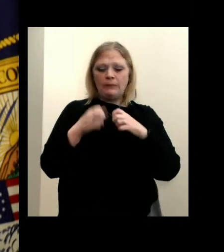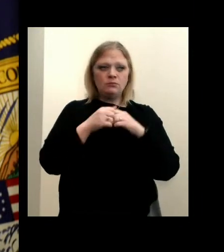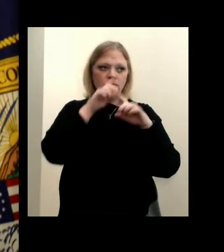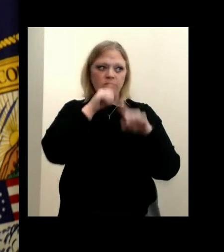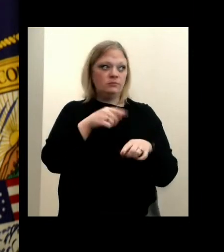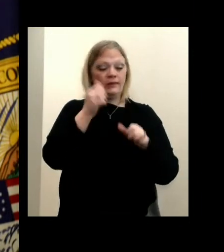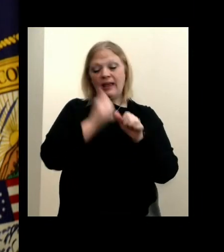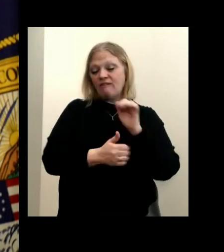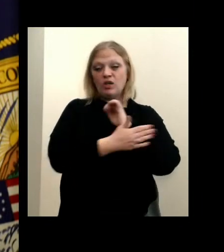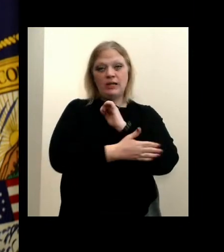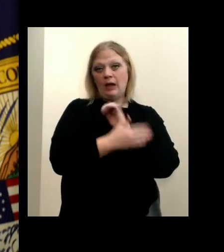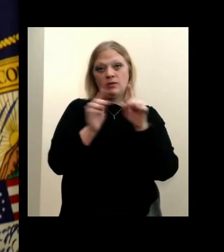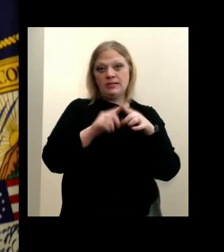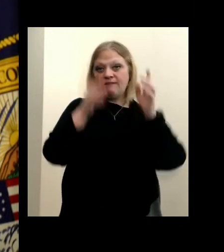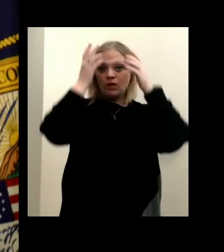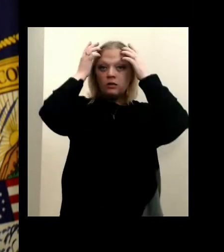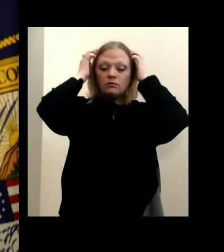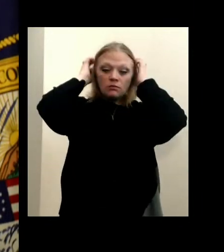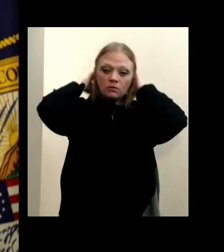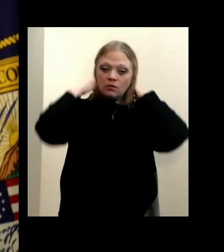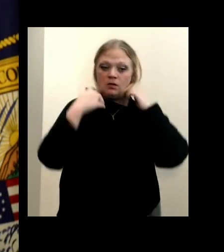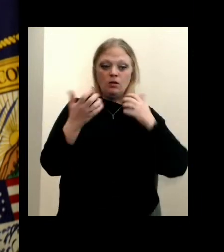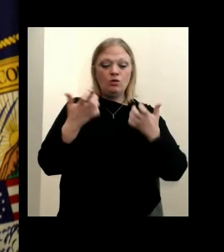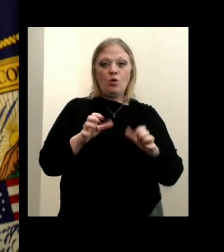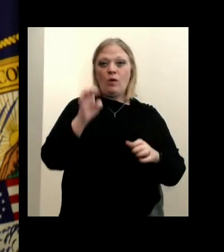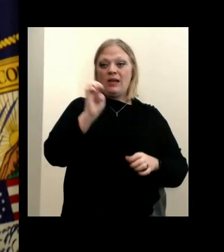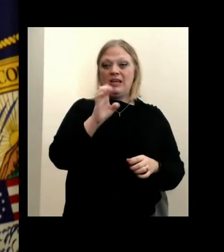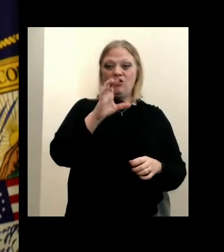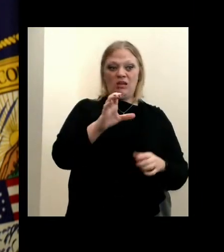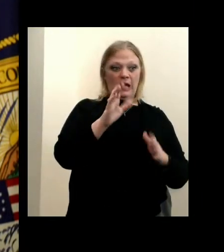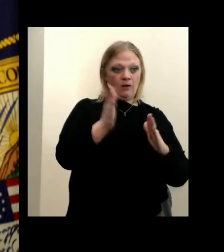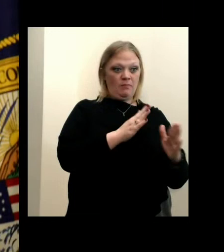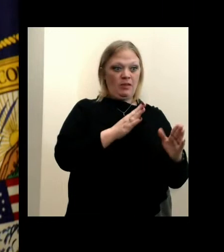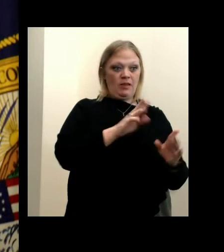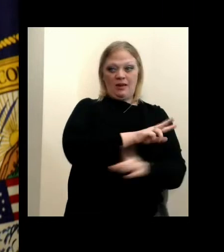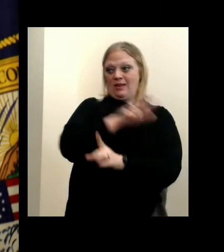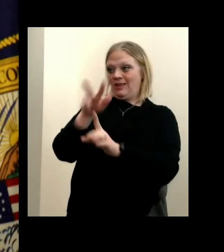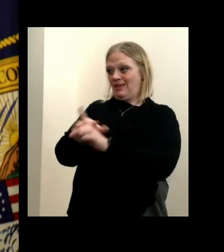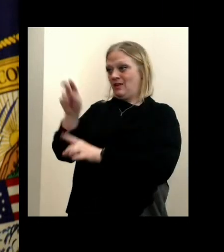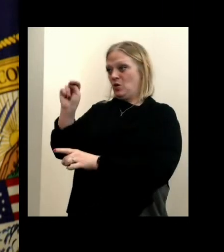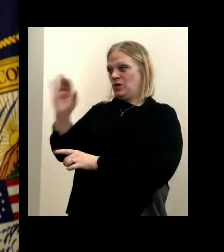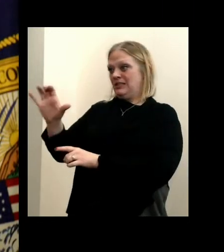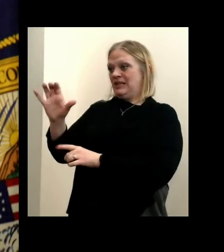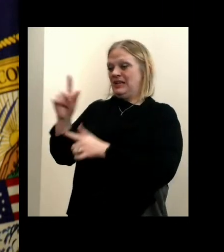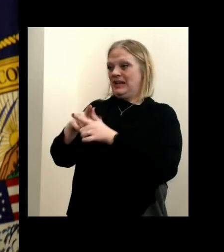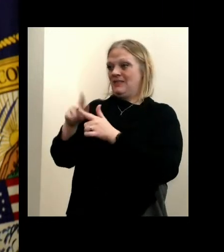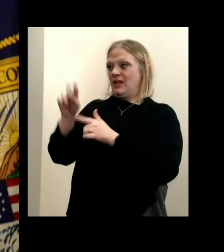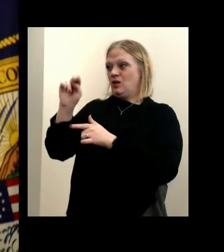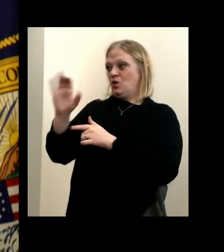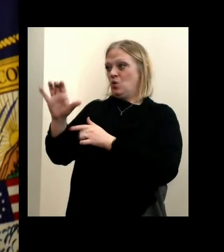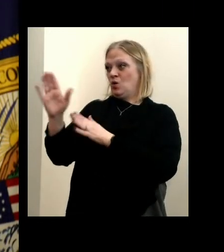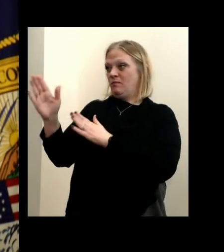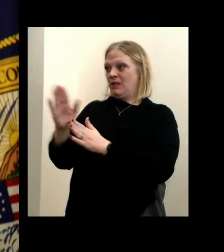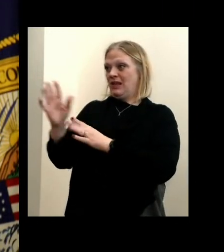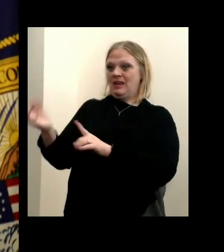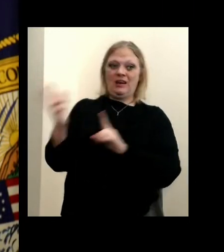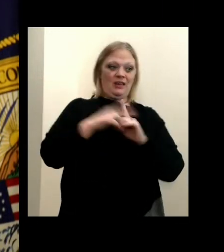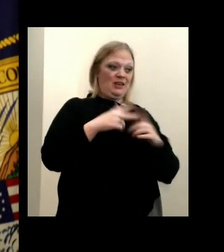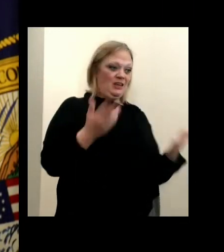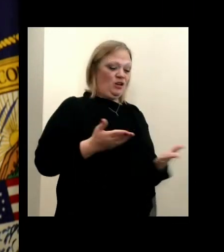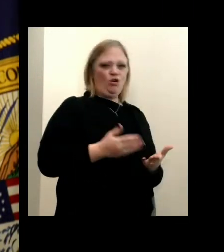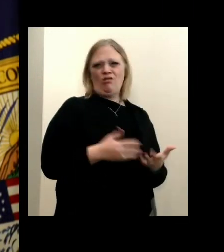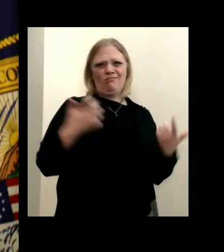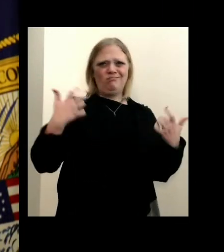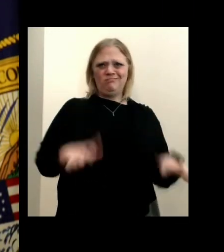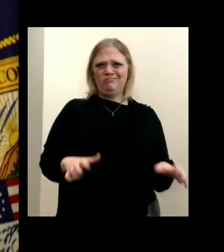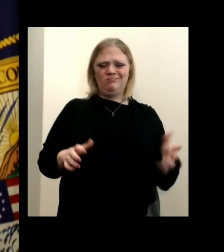different. You wouldn't want to put Erie County's plan in New York City, and you wouldn't put New York City's plan here. And the same thing with Chautauqua and